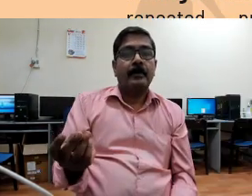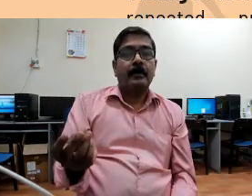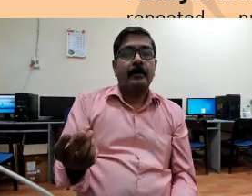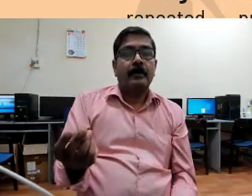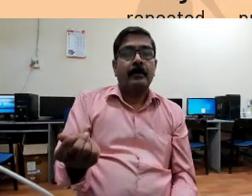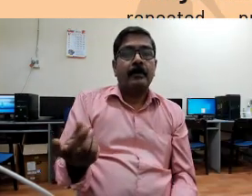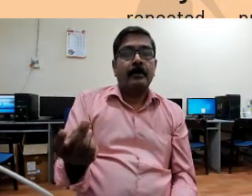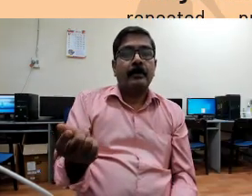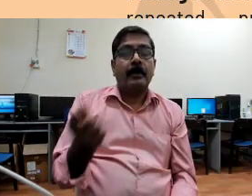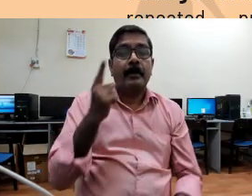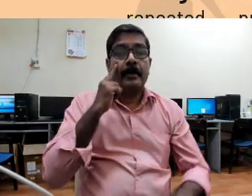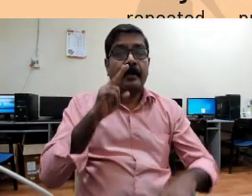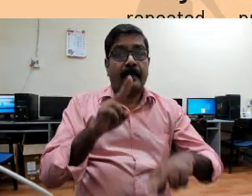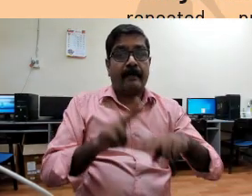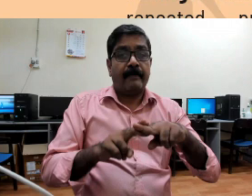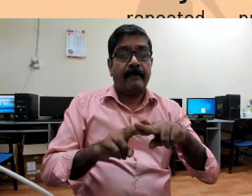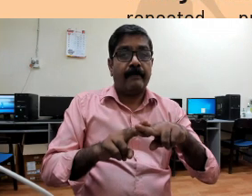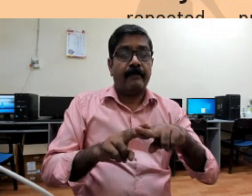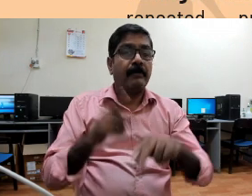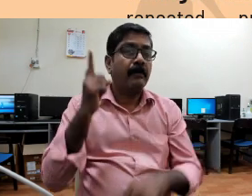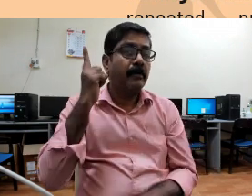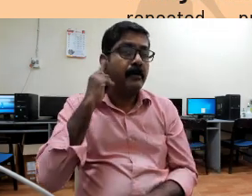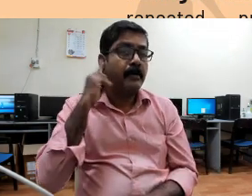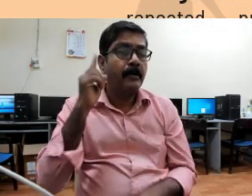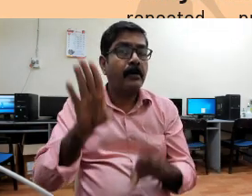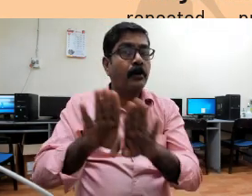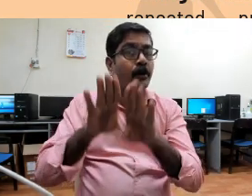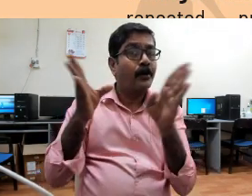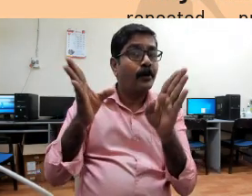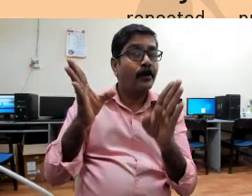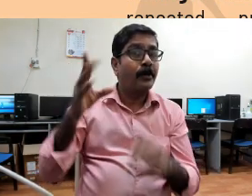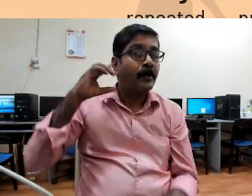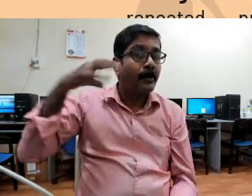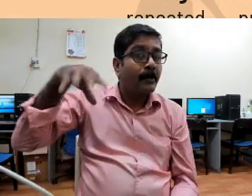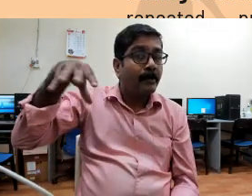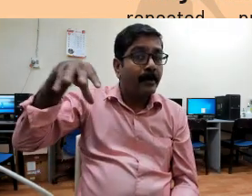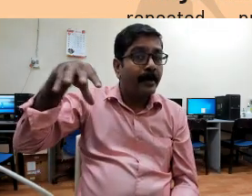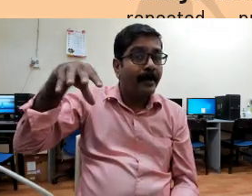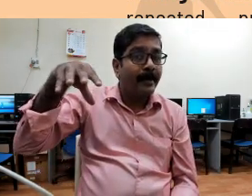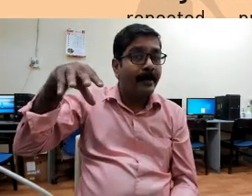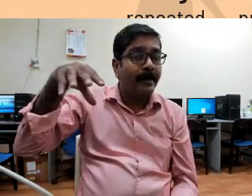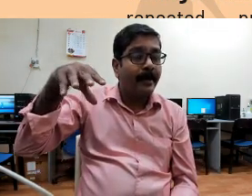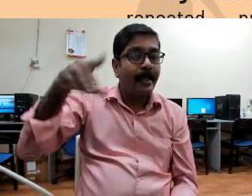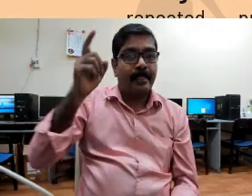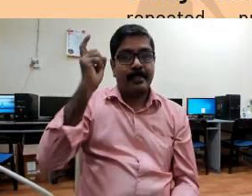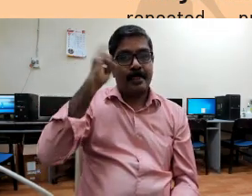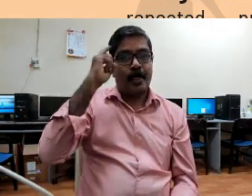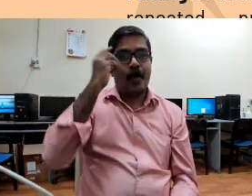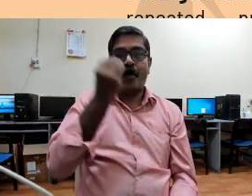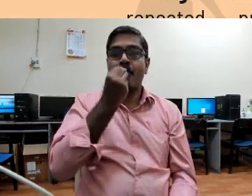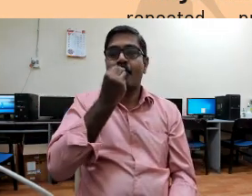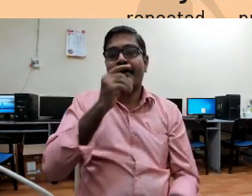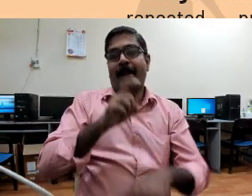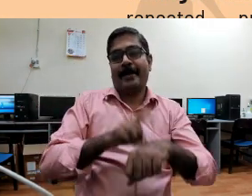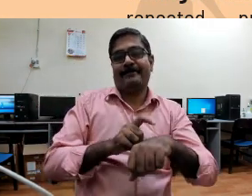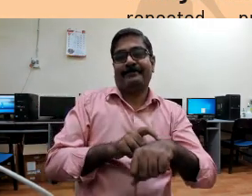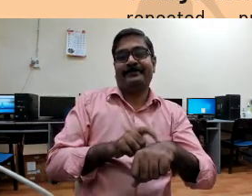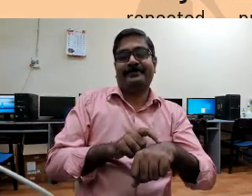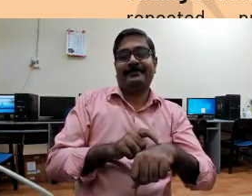immediately. Let's look into it with an example. Taking the Pavlov's experiment as an